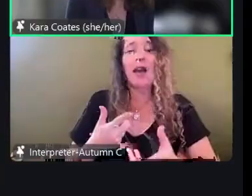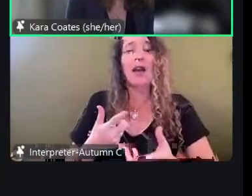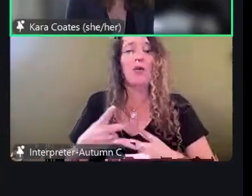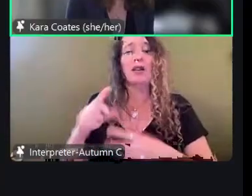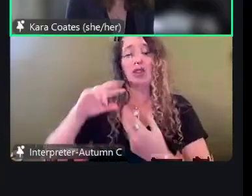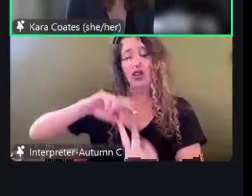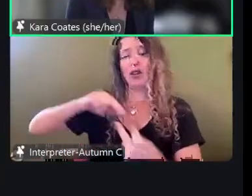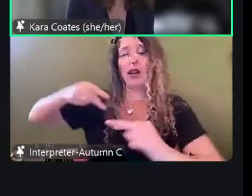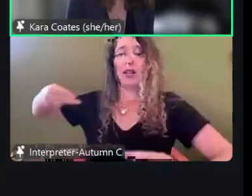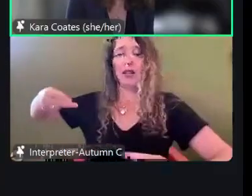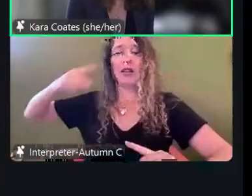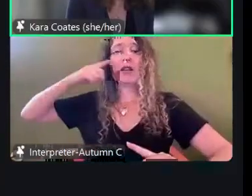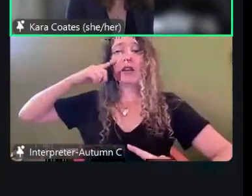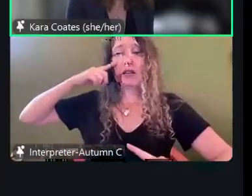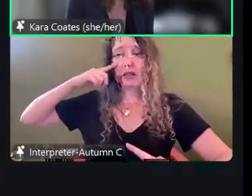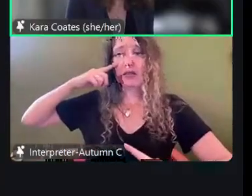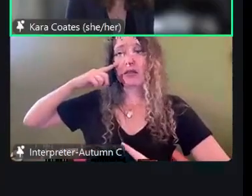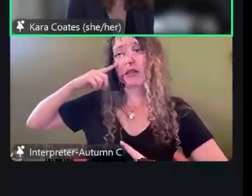research and